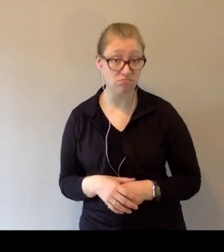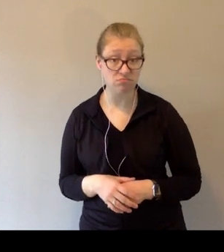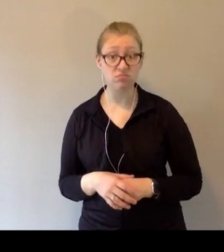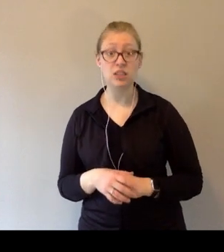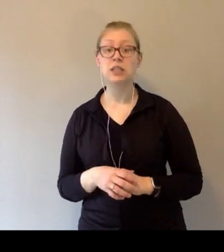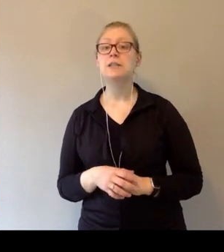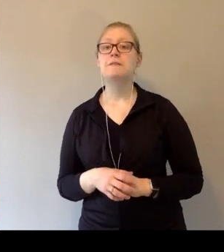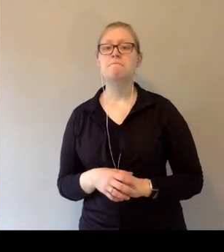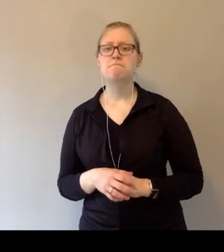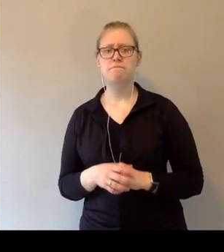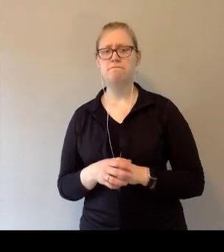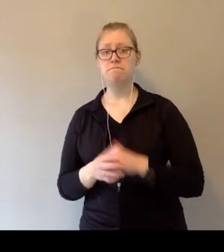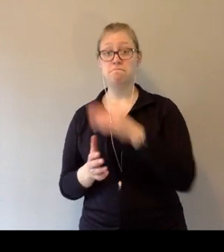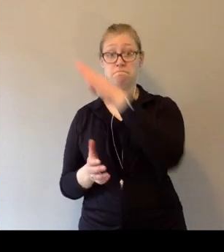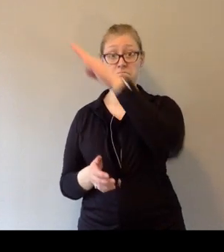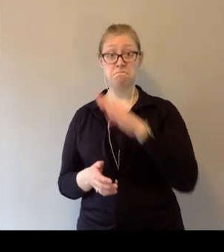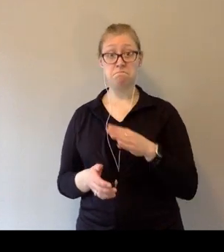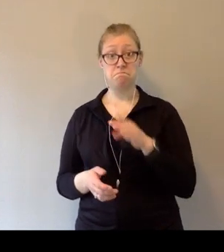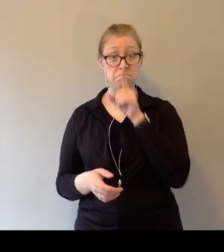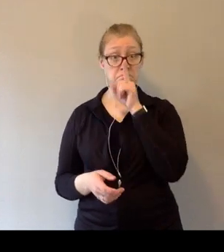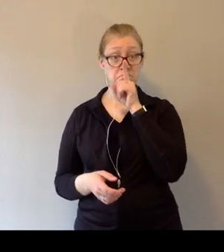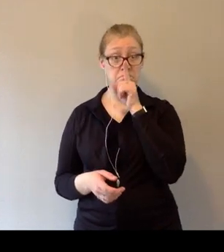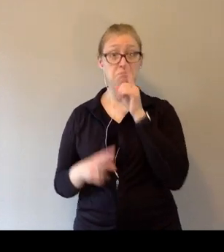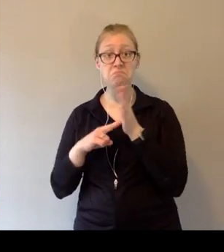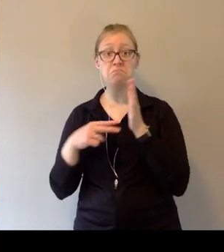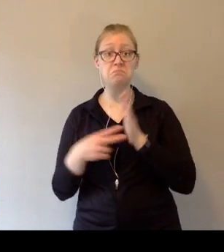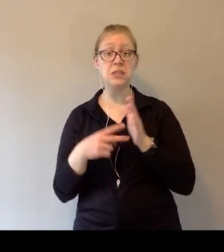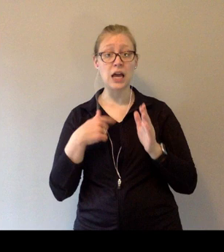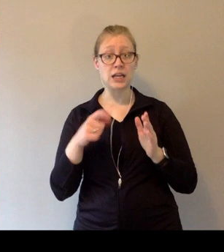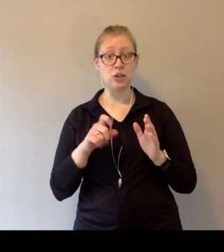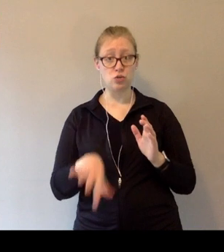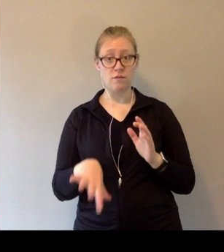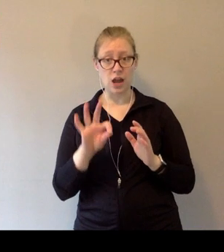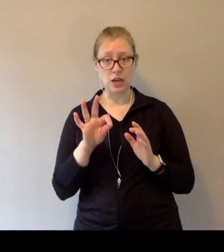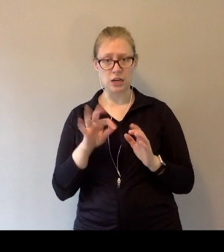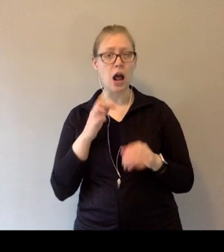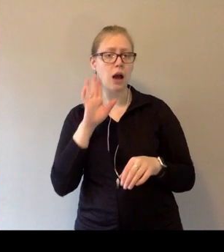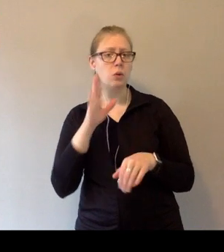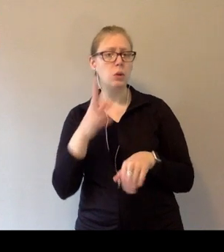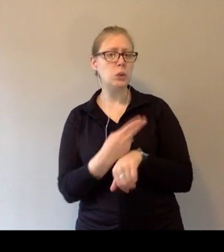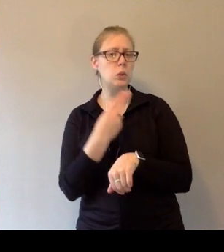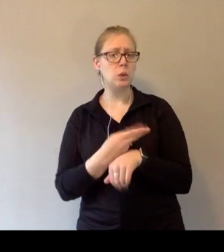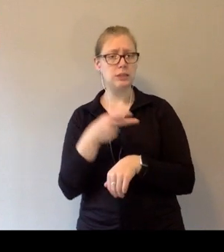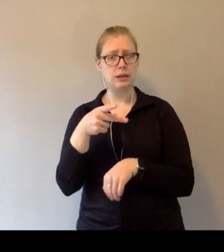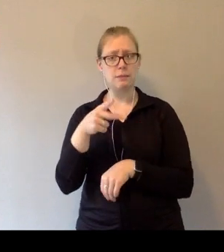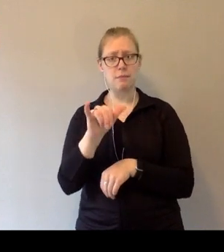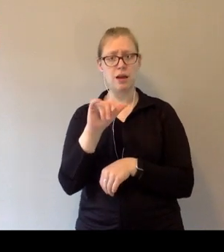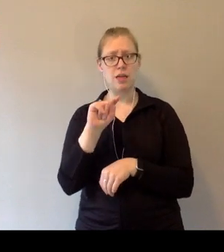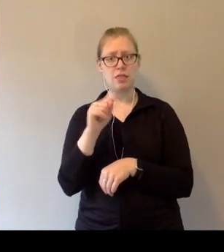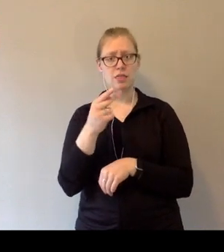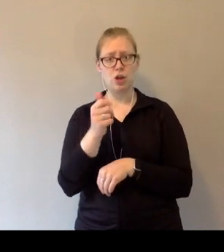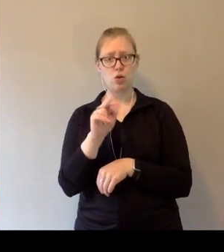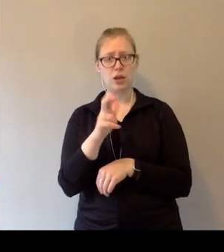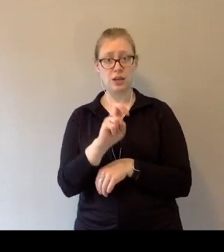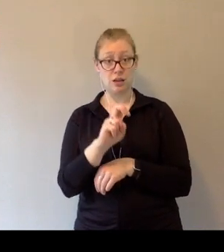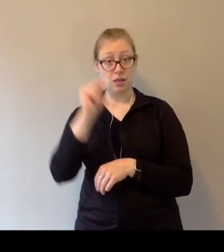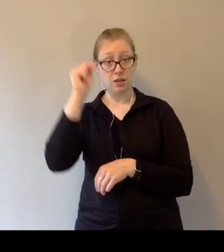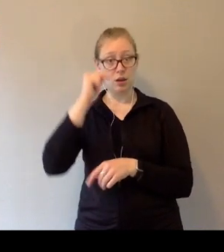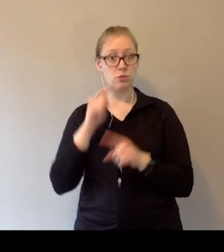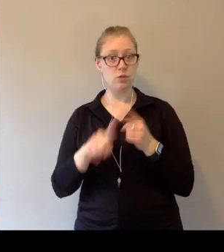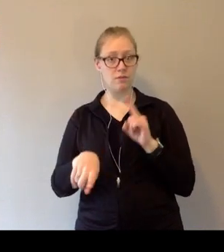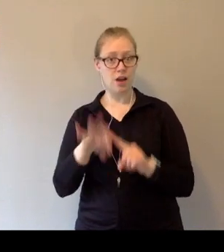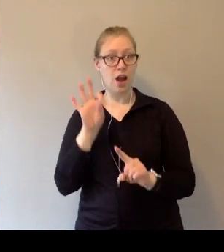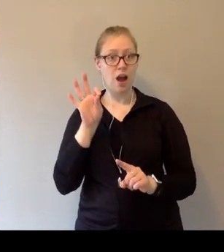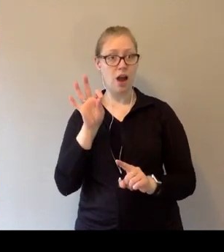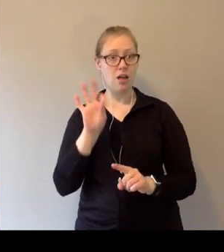And so I need to find this other side. So I'm going to use the Pythagorean theorem to find this other length. And so we know that if I take the two legs